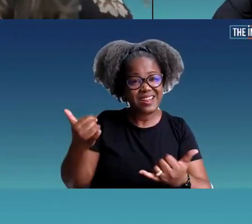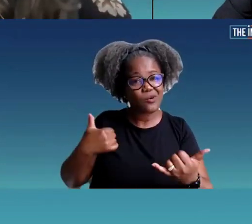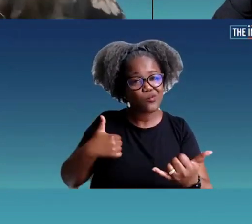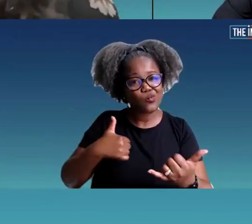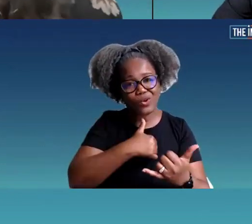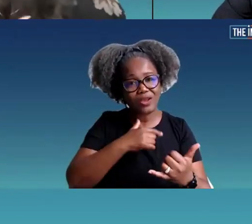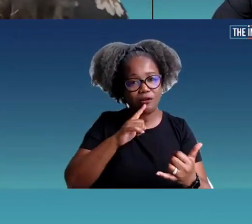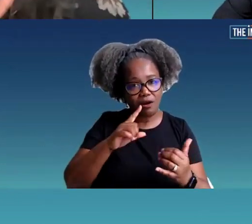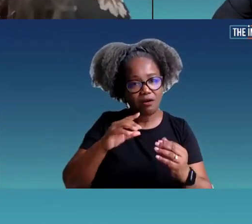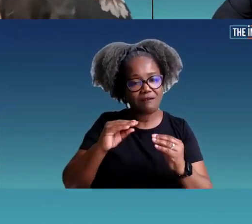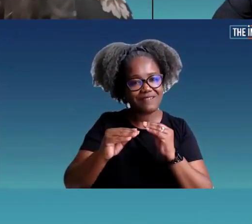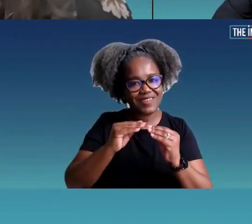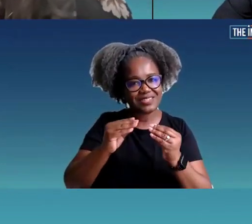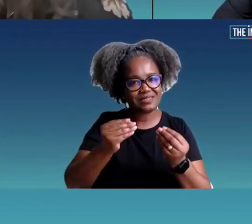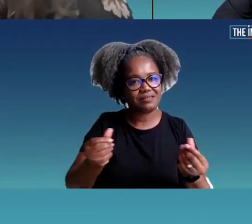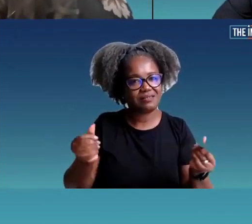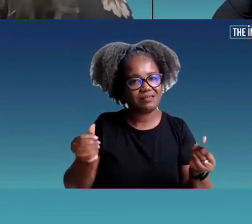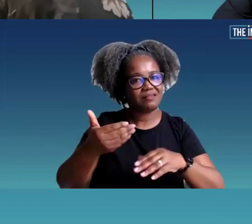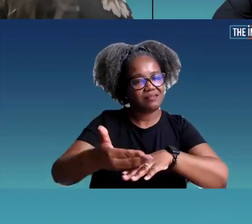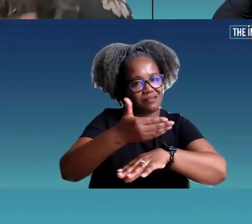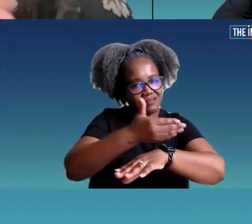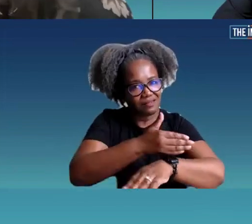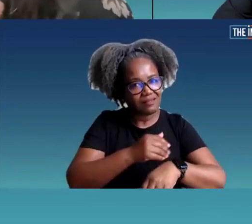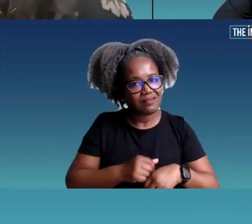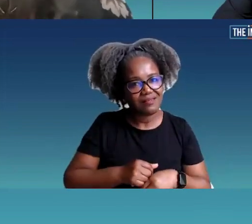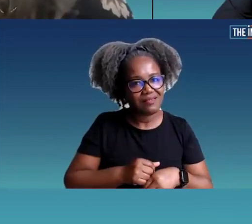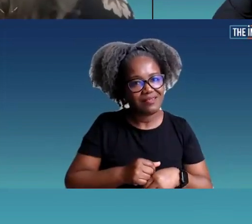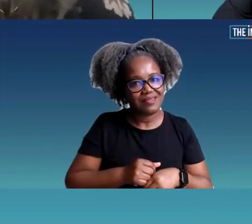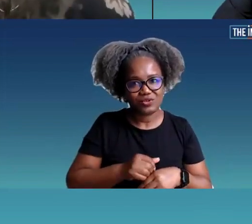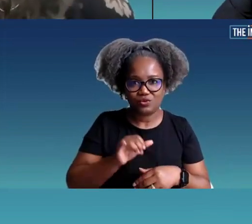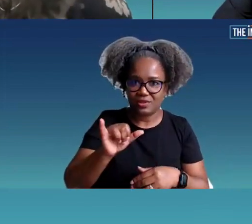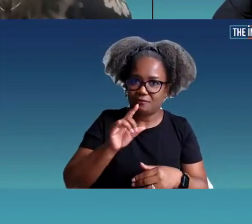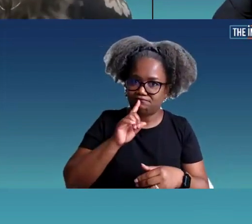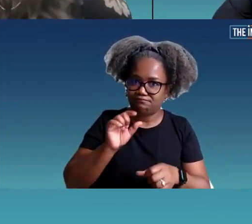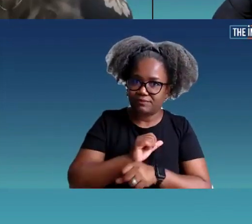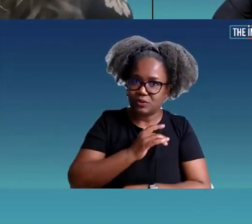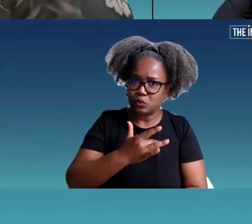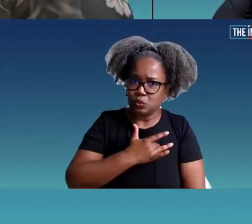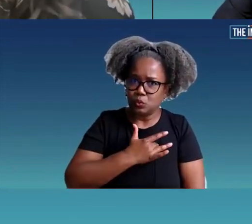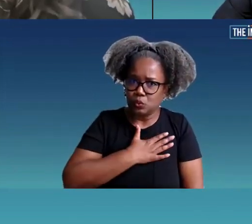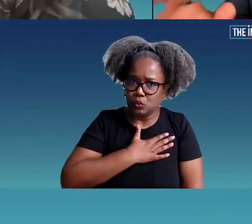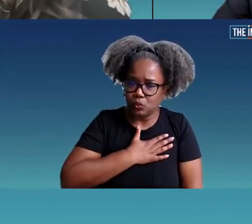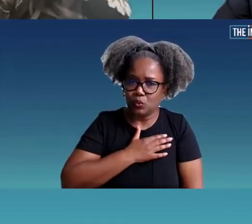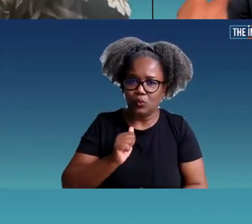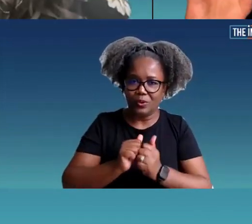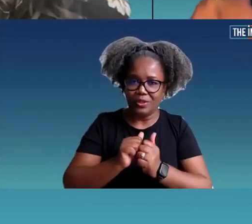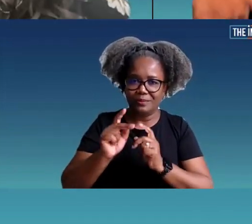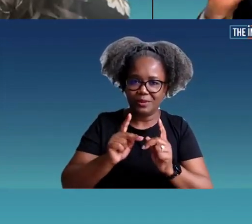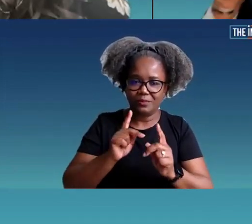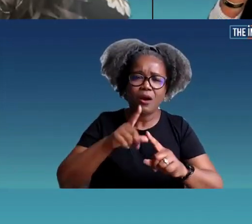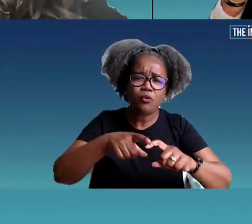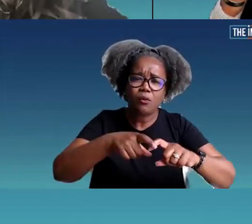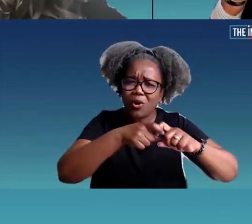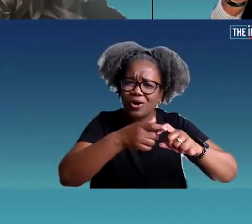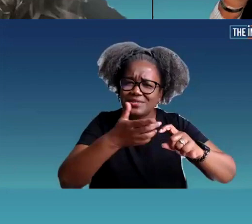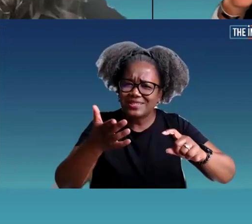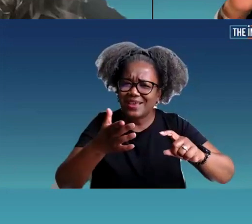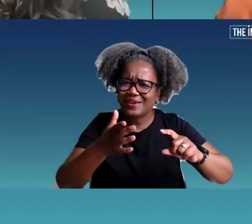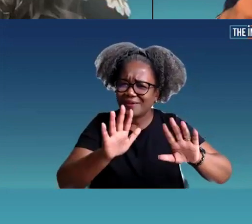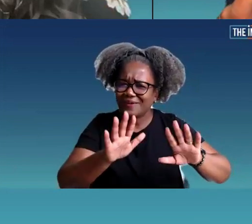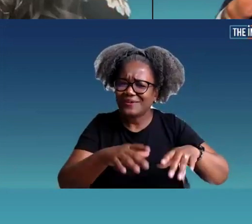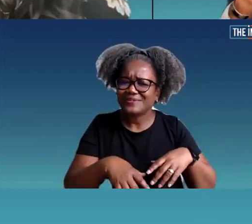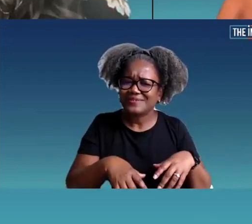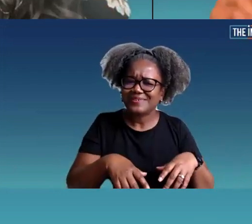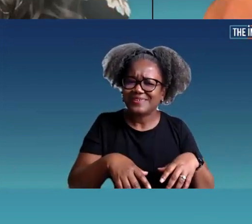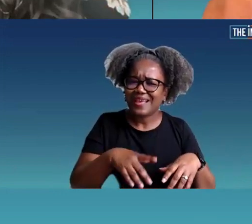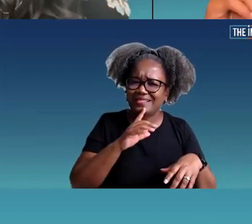really resonates with people. I will Very pause there and add good. more shortly. Great. Yeah, great. We'll come back. There's a lot more to talk about. So I'm going